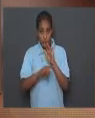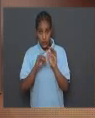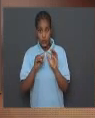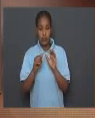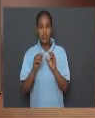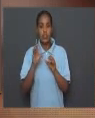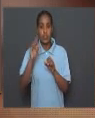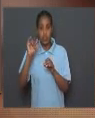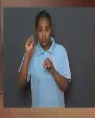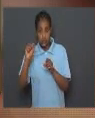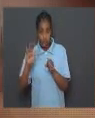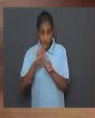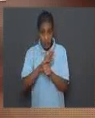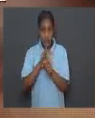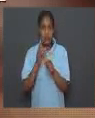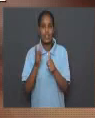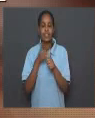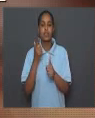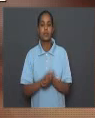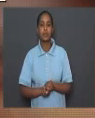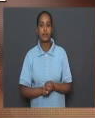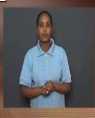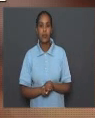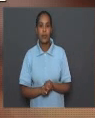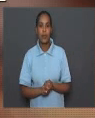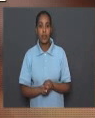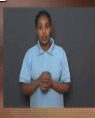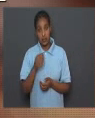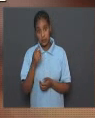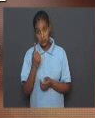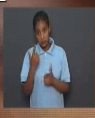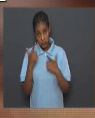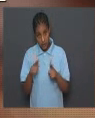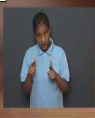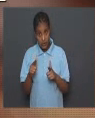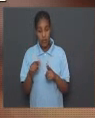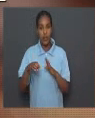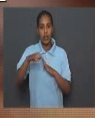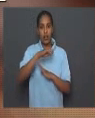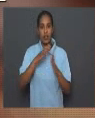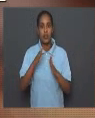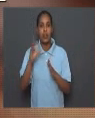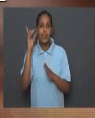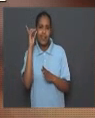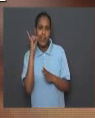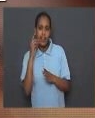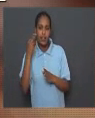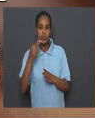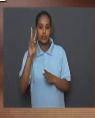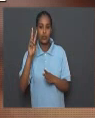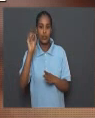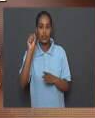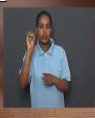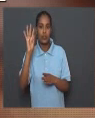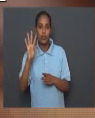is discharged first. In the case of electrolysis of a dilute sulfuric